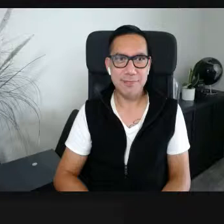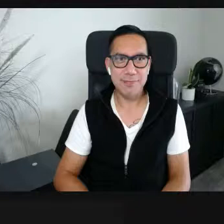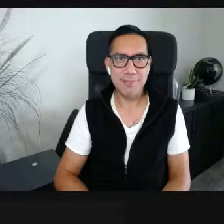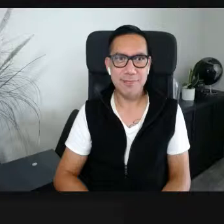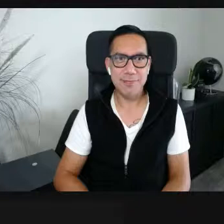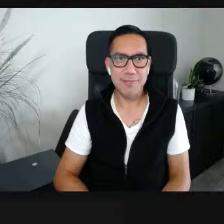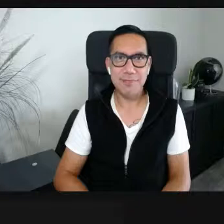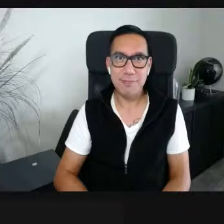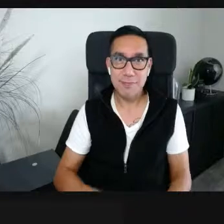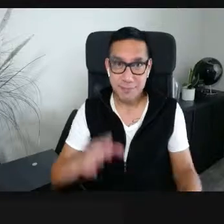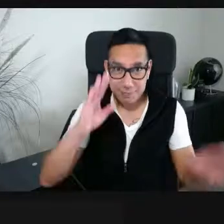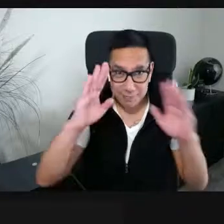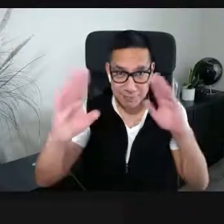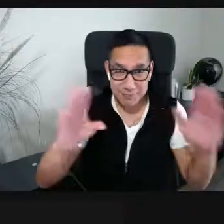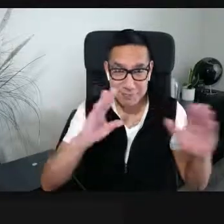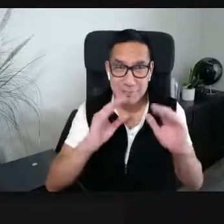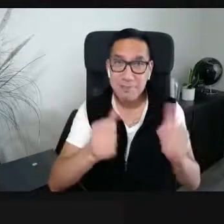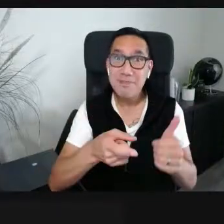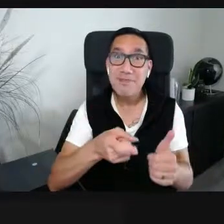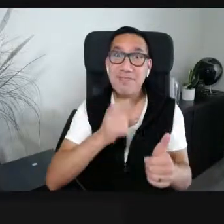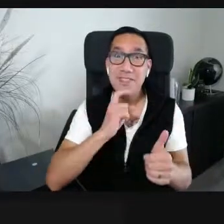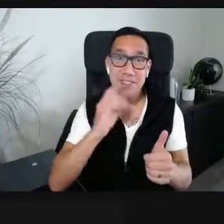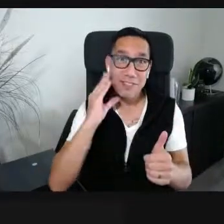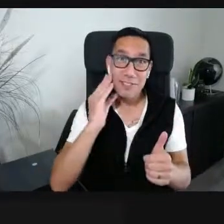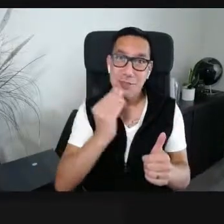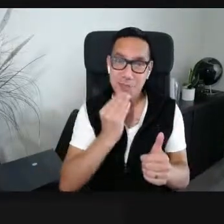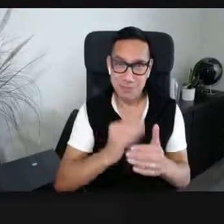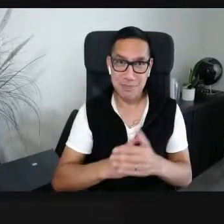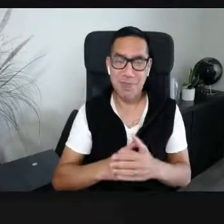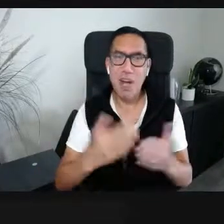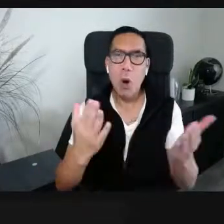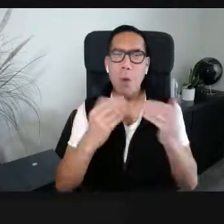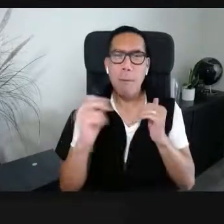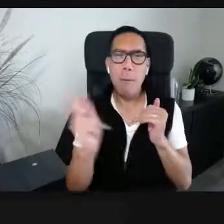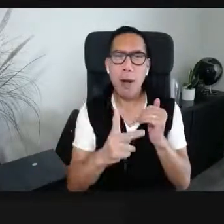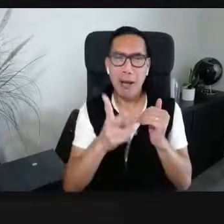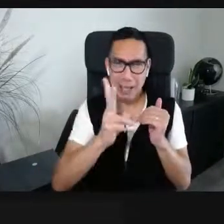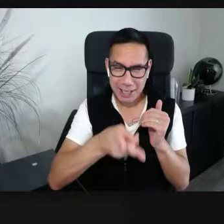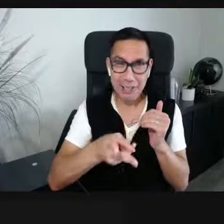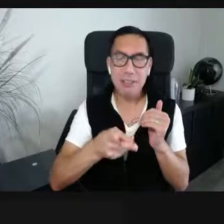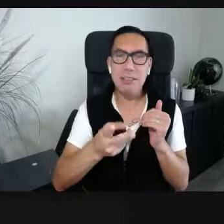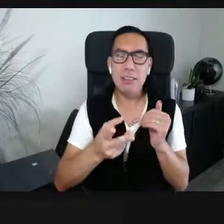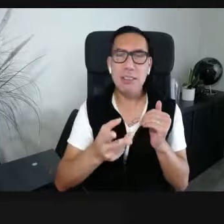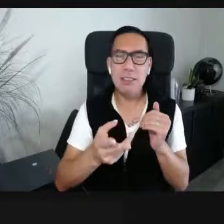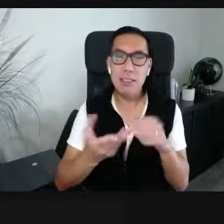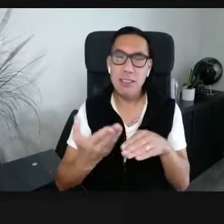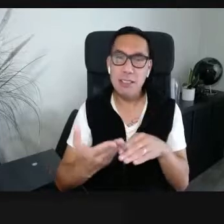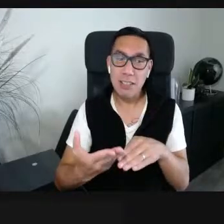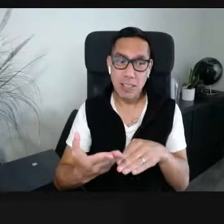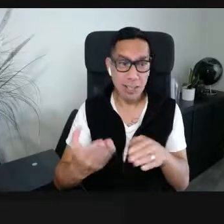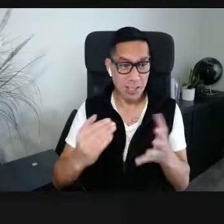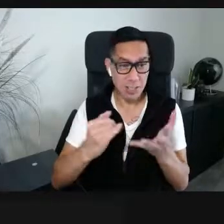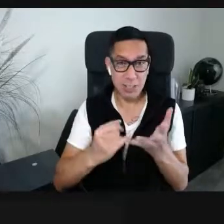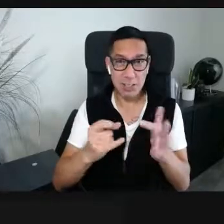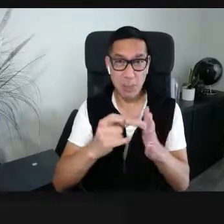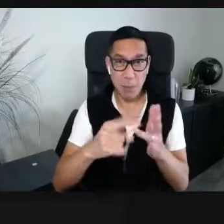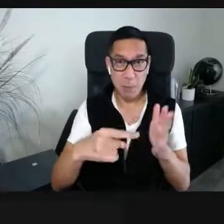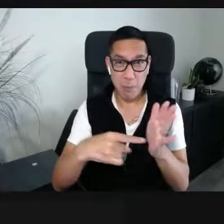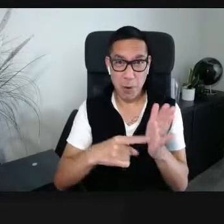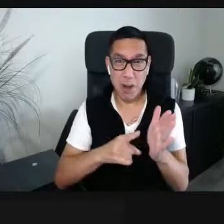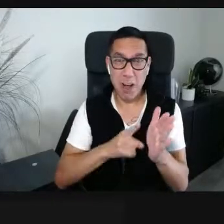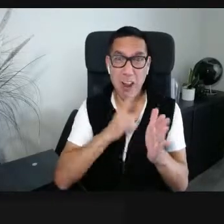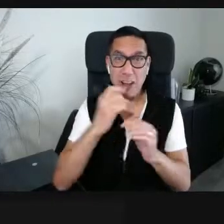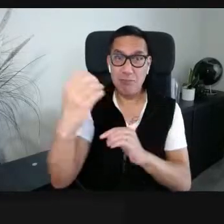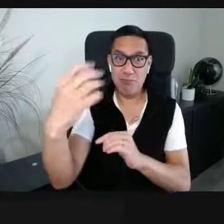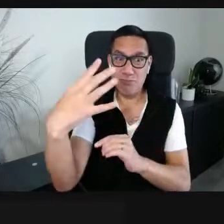Good afternoon. Welcome back. If you have been tuned in to our Spotlight on Stroke festival, we'll call it